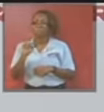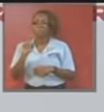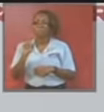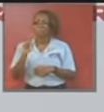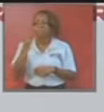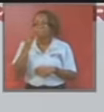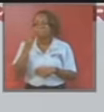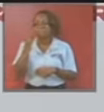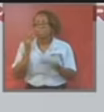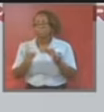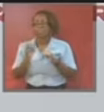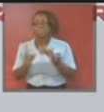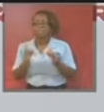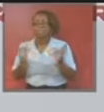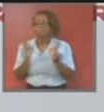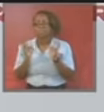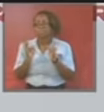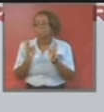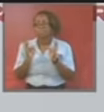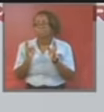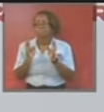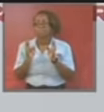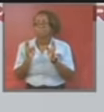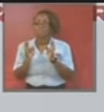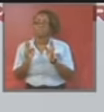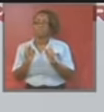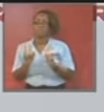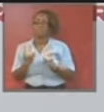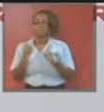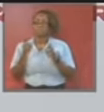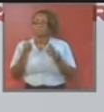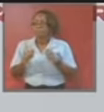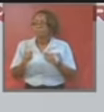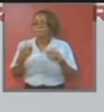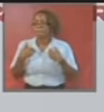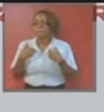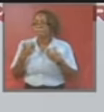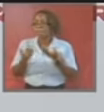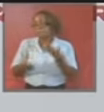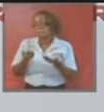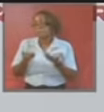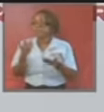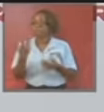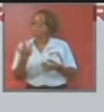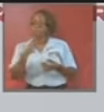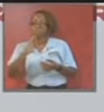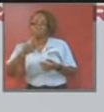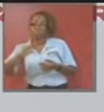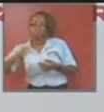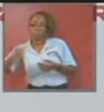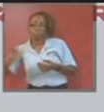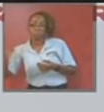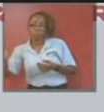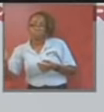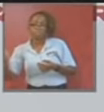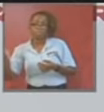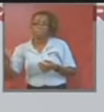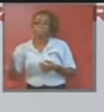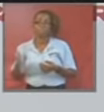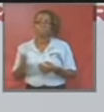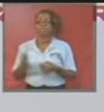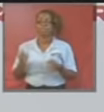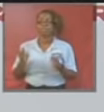types of vaccines. So we are trying to have 3 separate tracks of storage as well as distribution